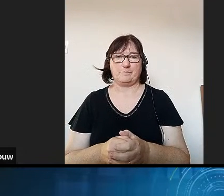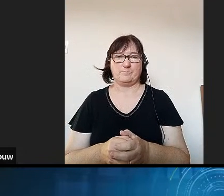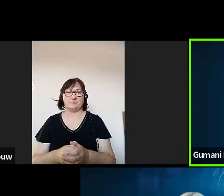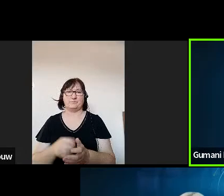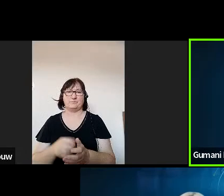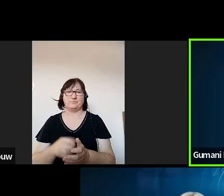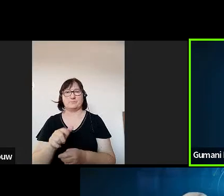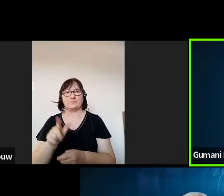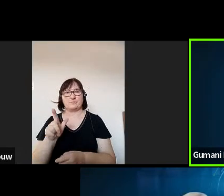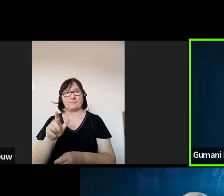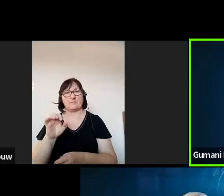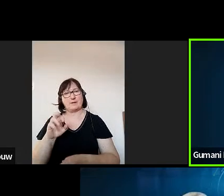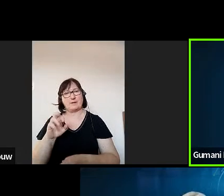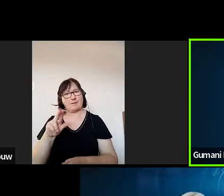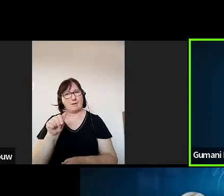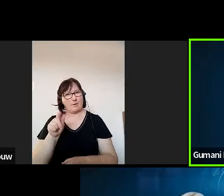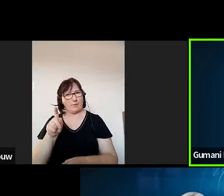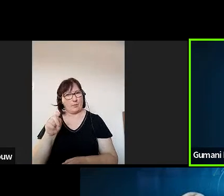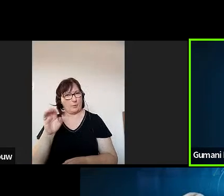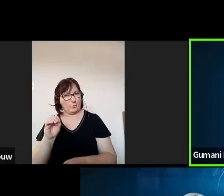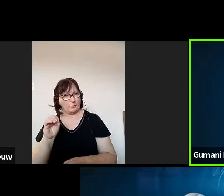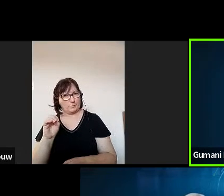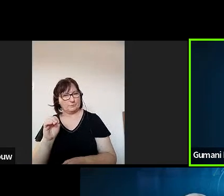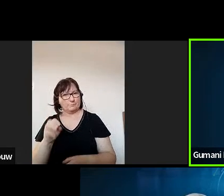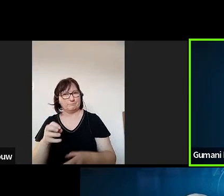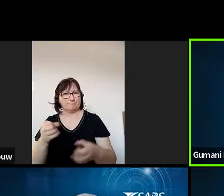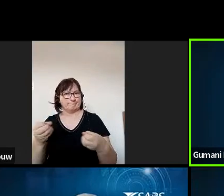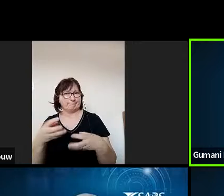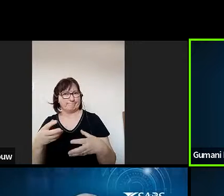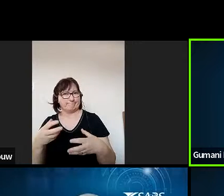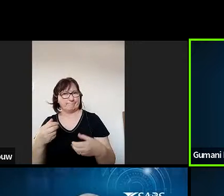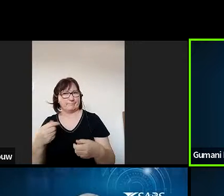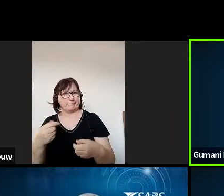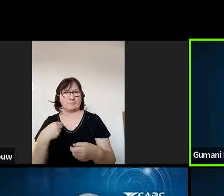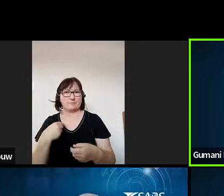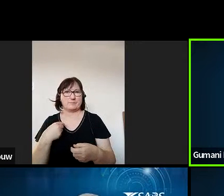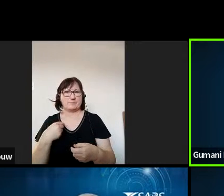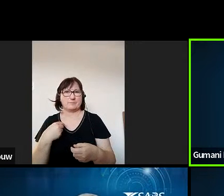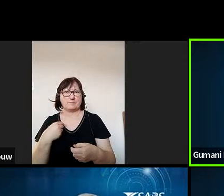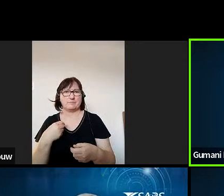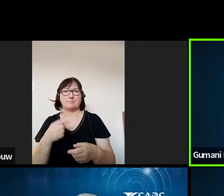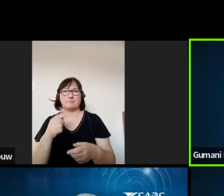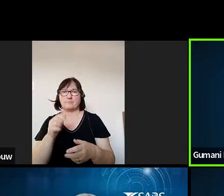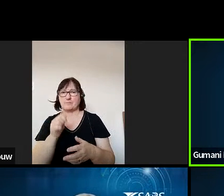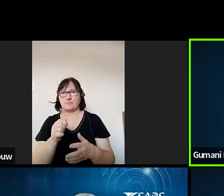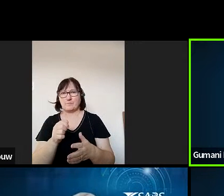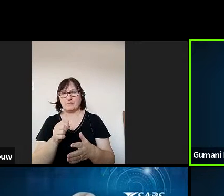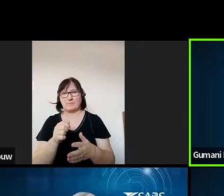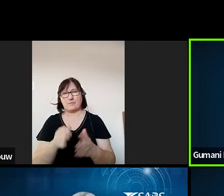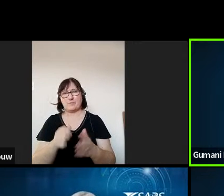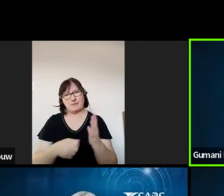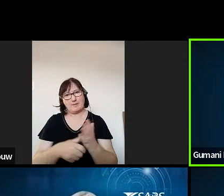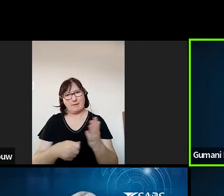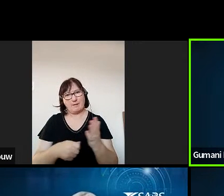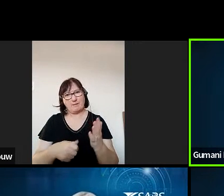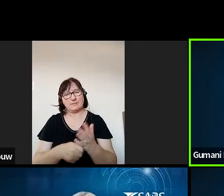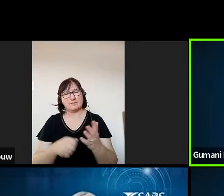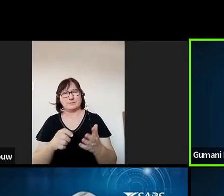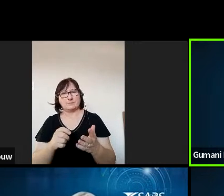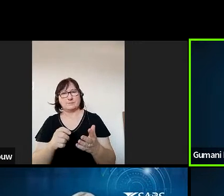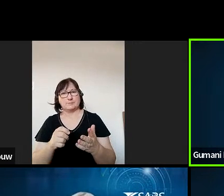the considerations with regard to tax incentives and some important information pertaining to traders